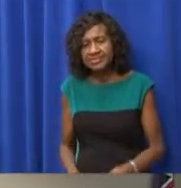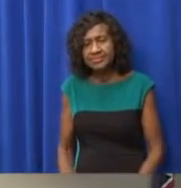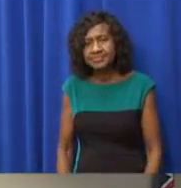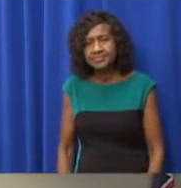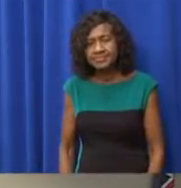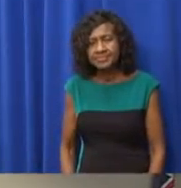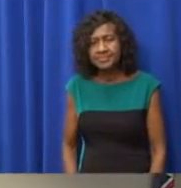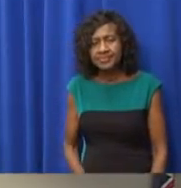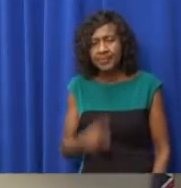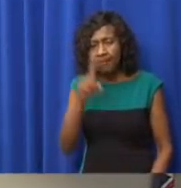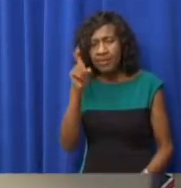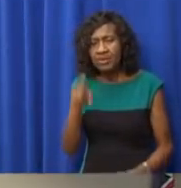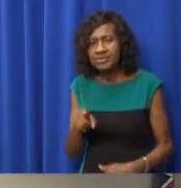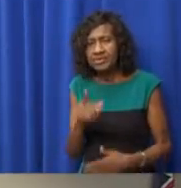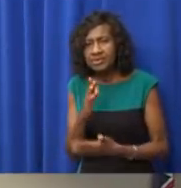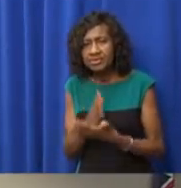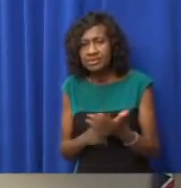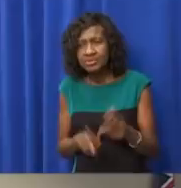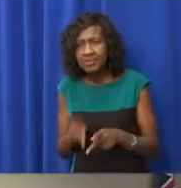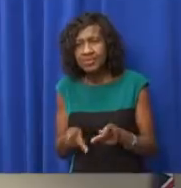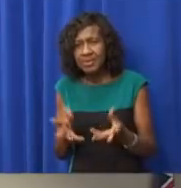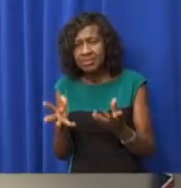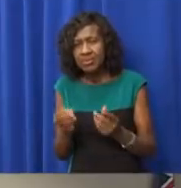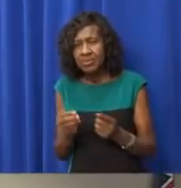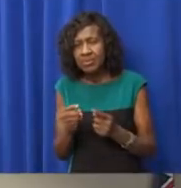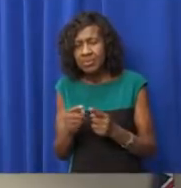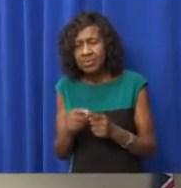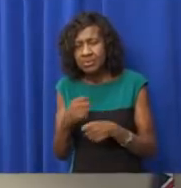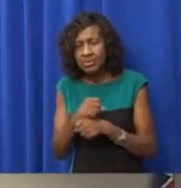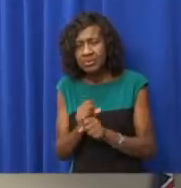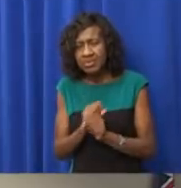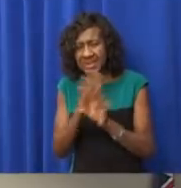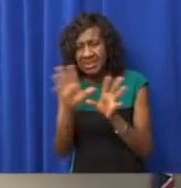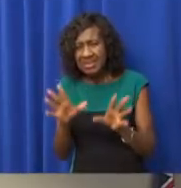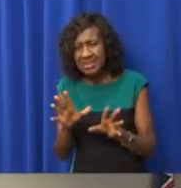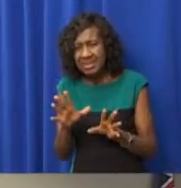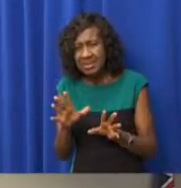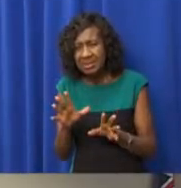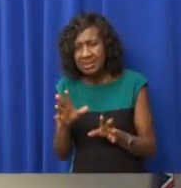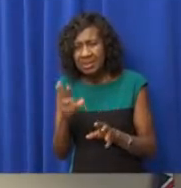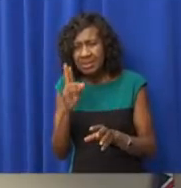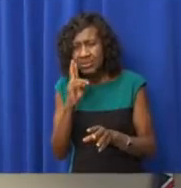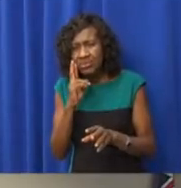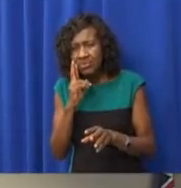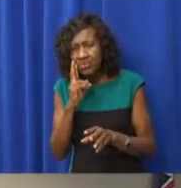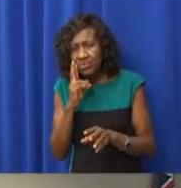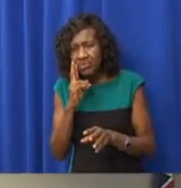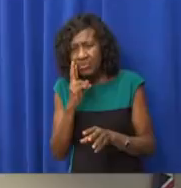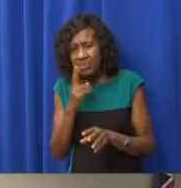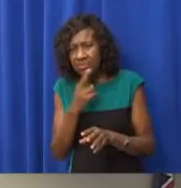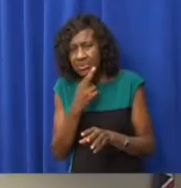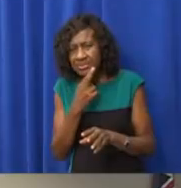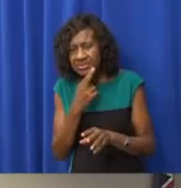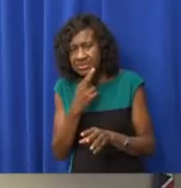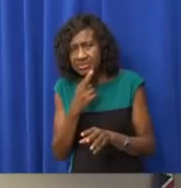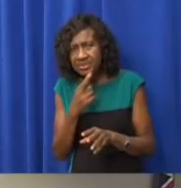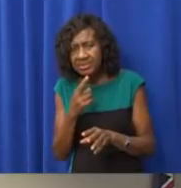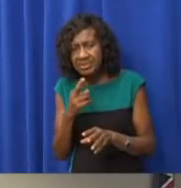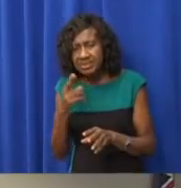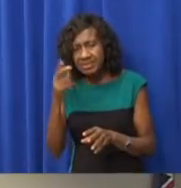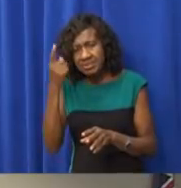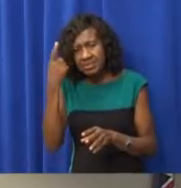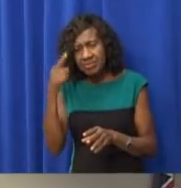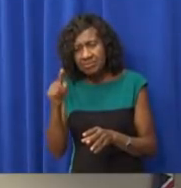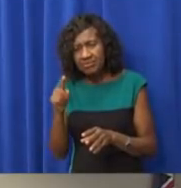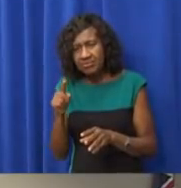up. Some persons just want to clarify that since restaurants can only operate until no later than 9 p.m. for outdoor services, does this